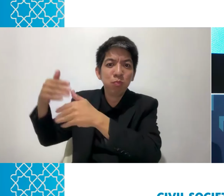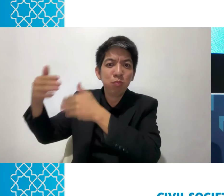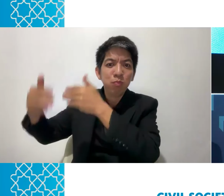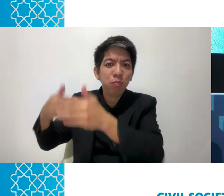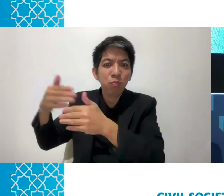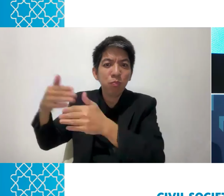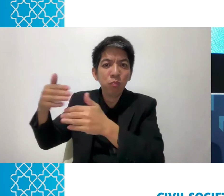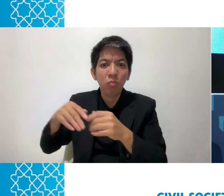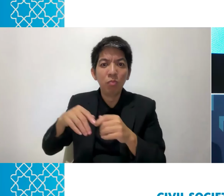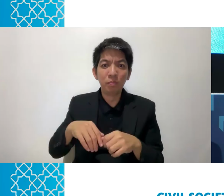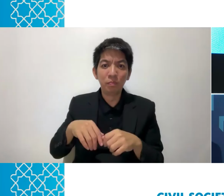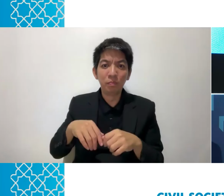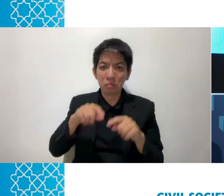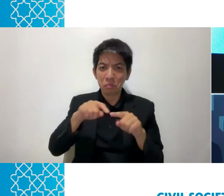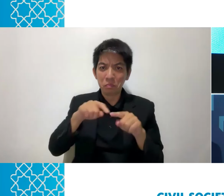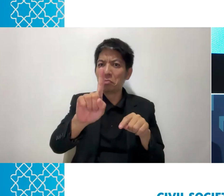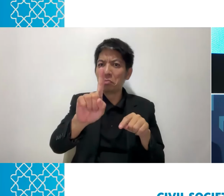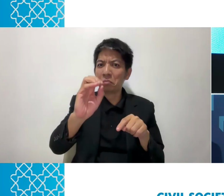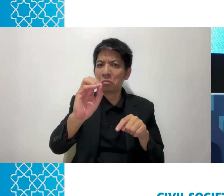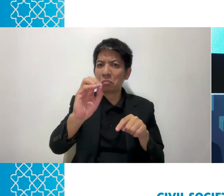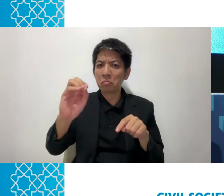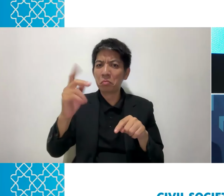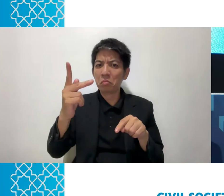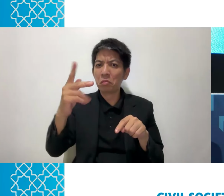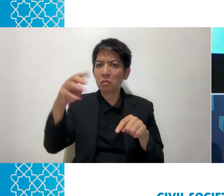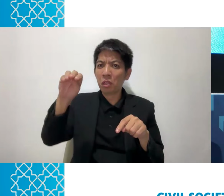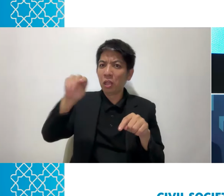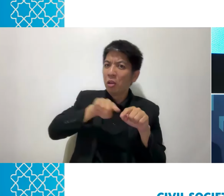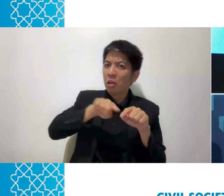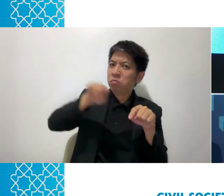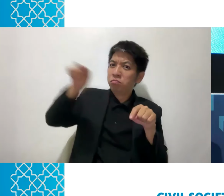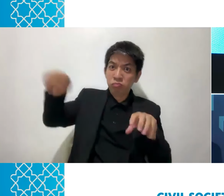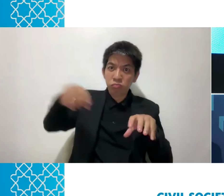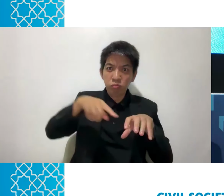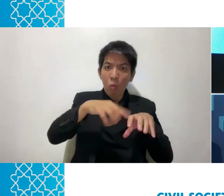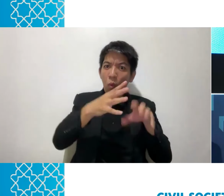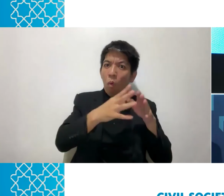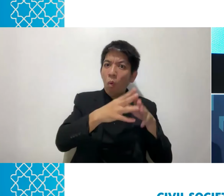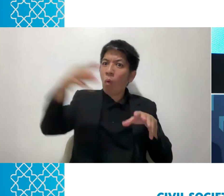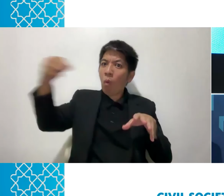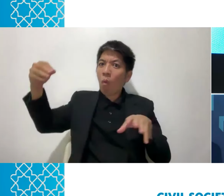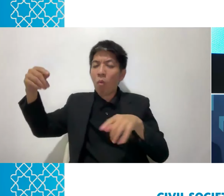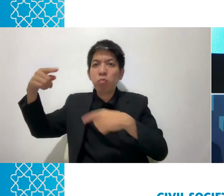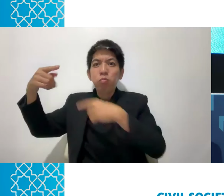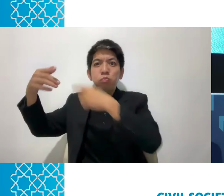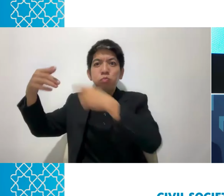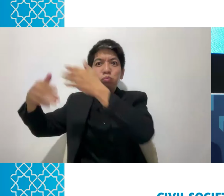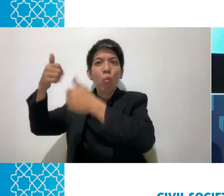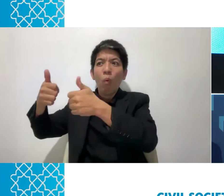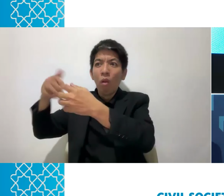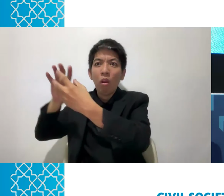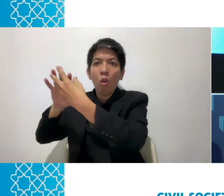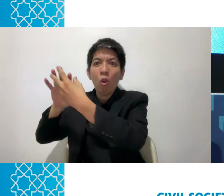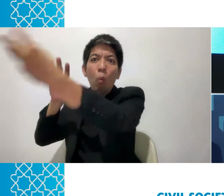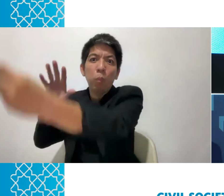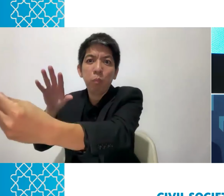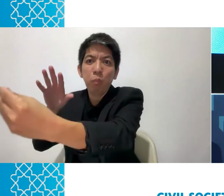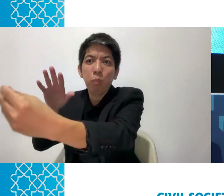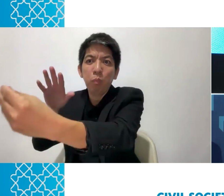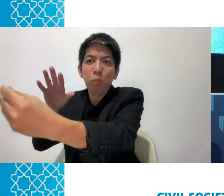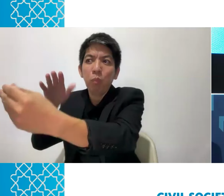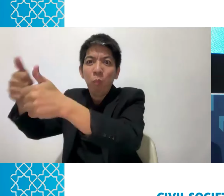these kind of ideas will be scaled up in other regions also, because we see that when we want to scale up something, we